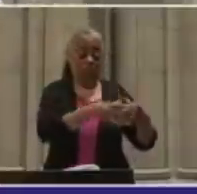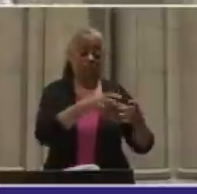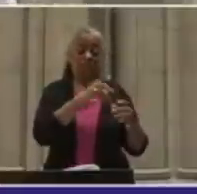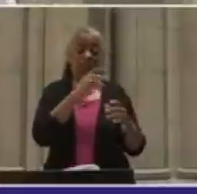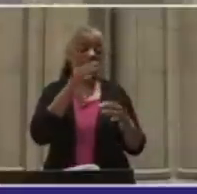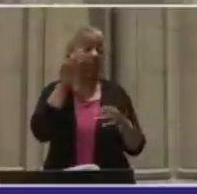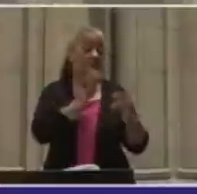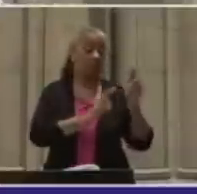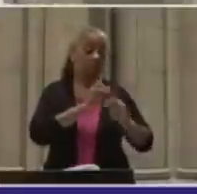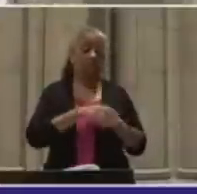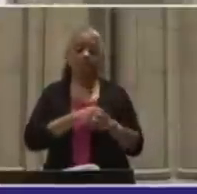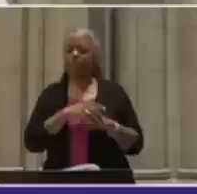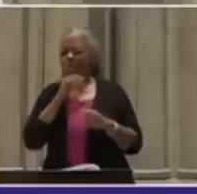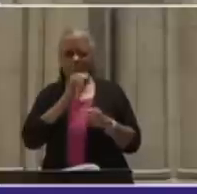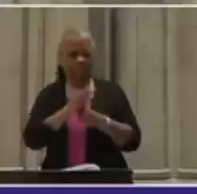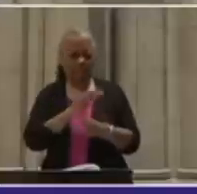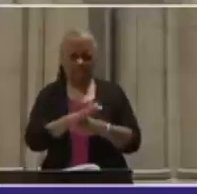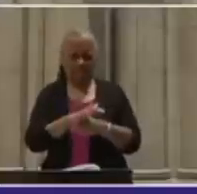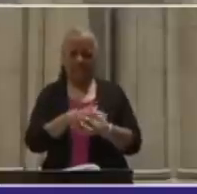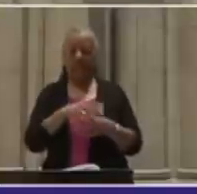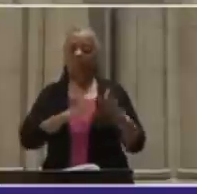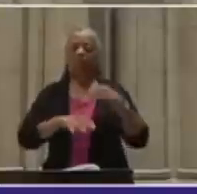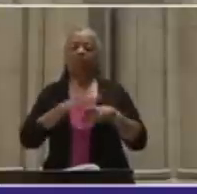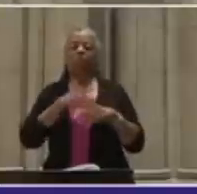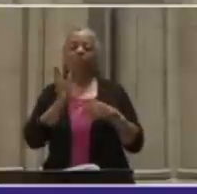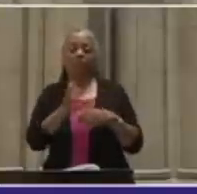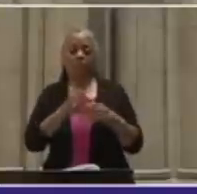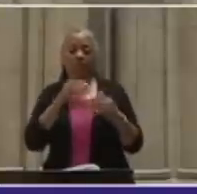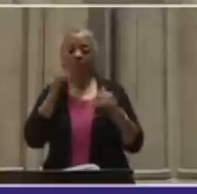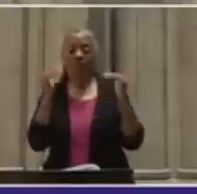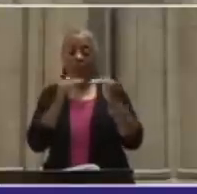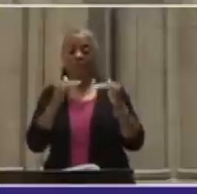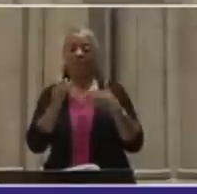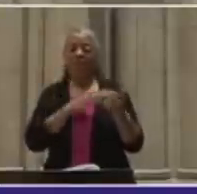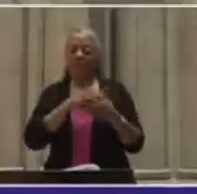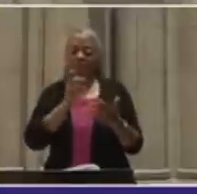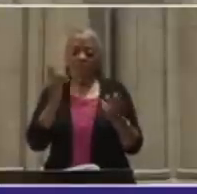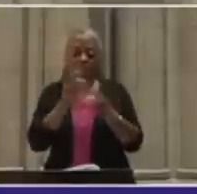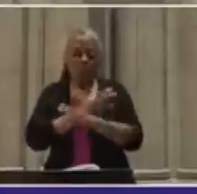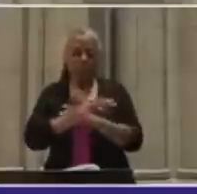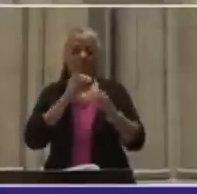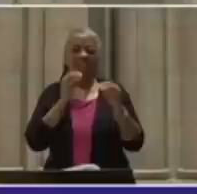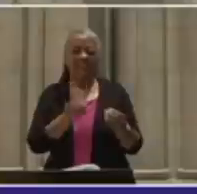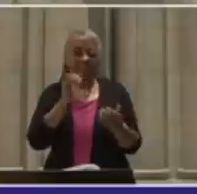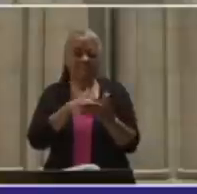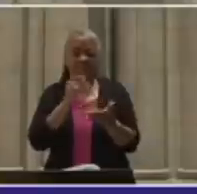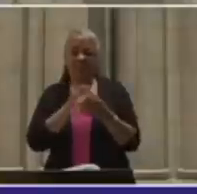insufficient, given the historic inequities, even worse is that none of these resources have been sent out